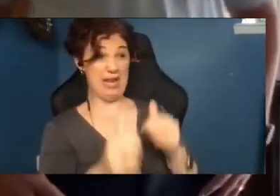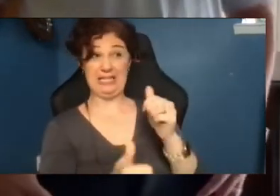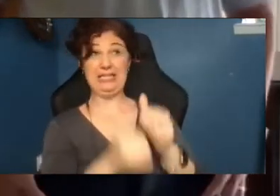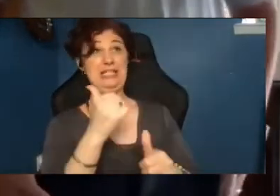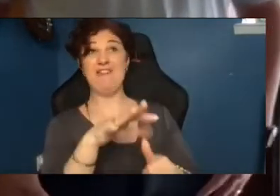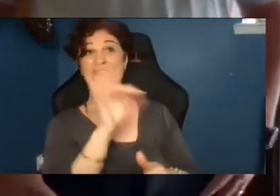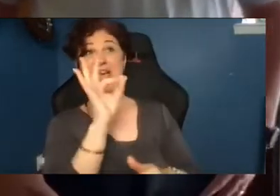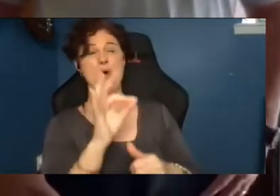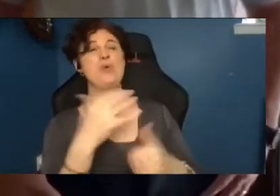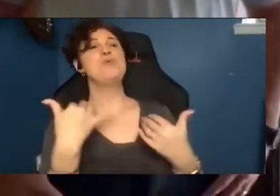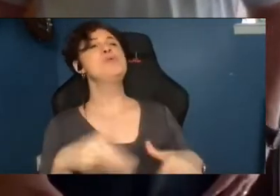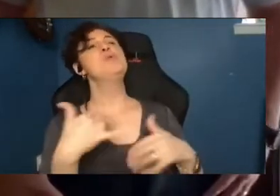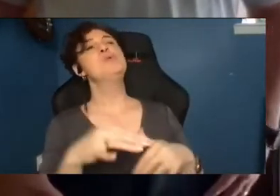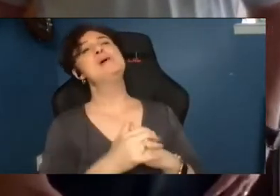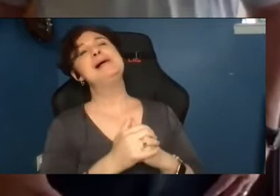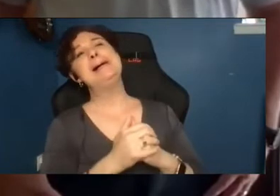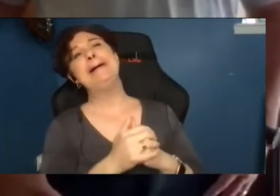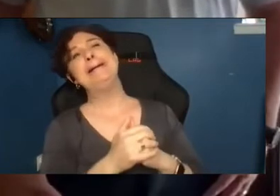Nevada.